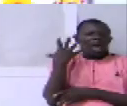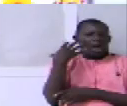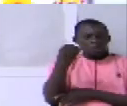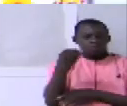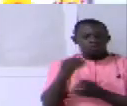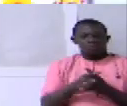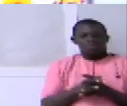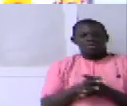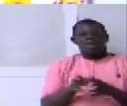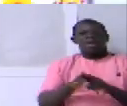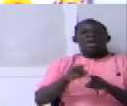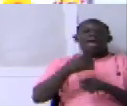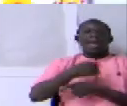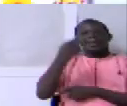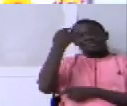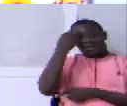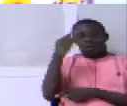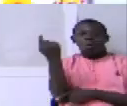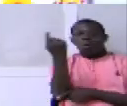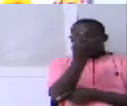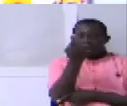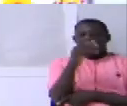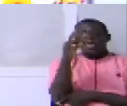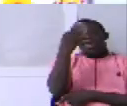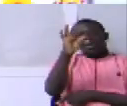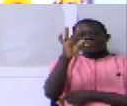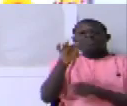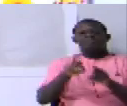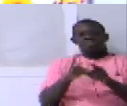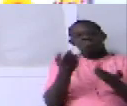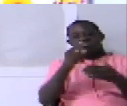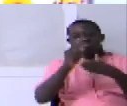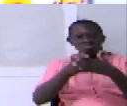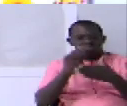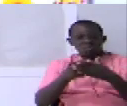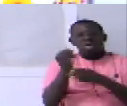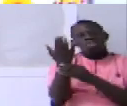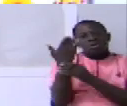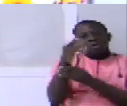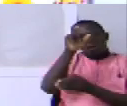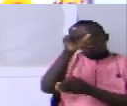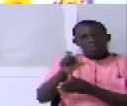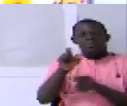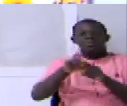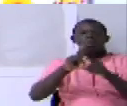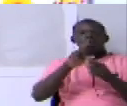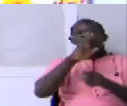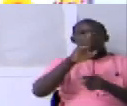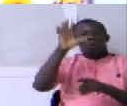think that one, unless if a medical personnel explains. We